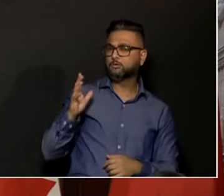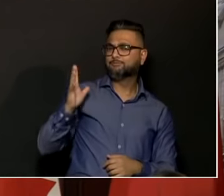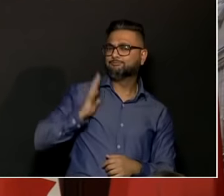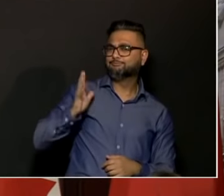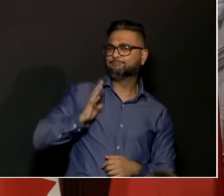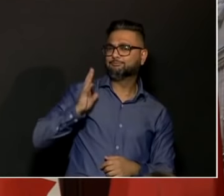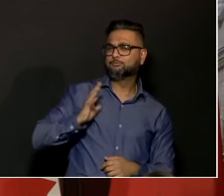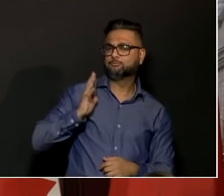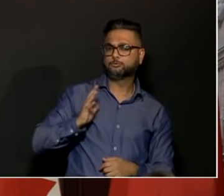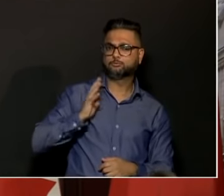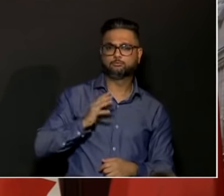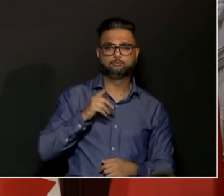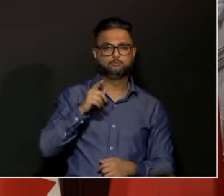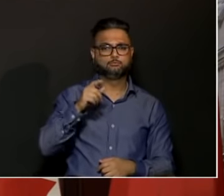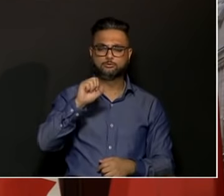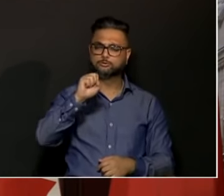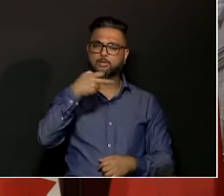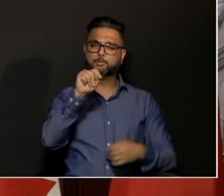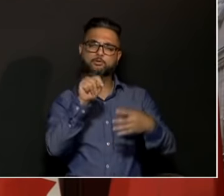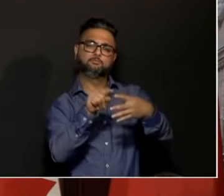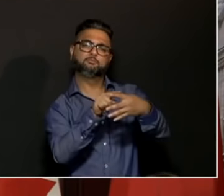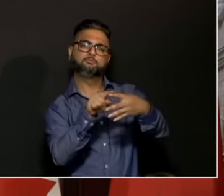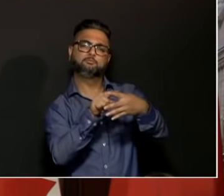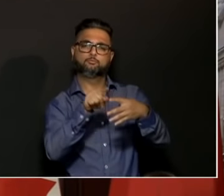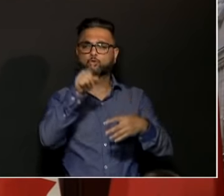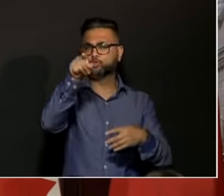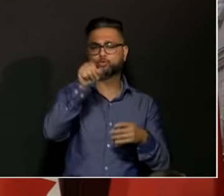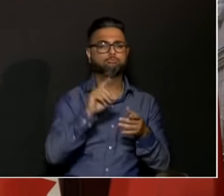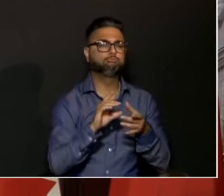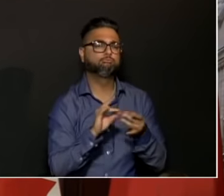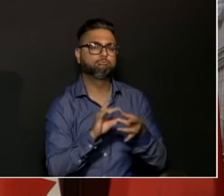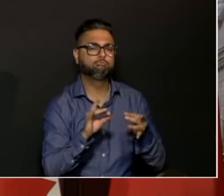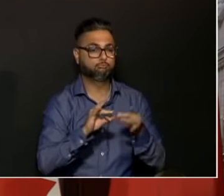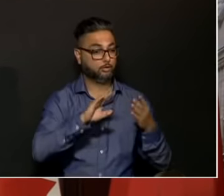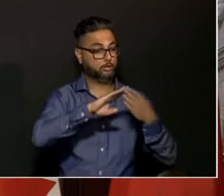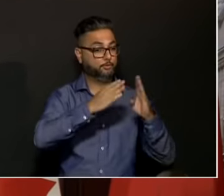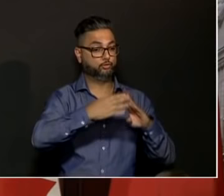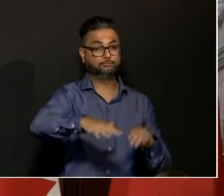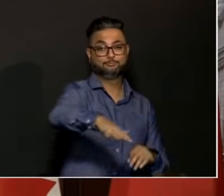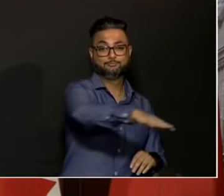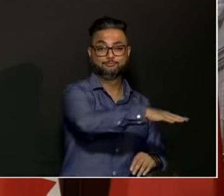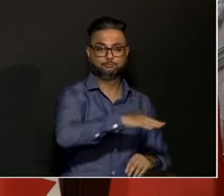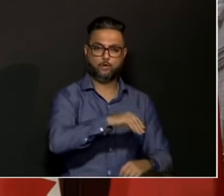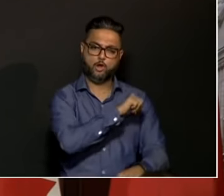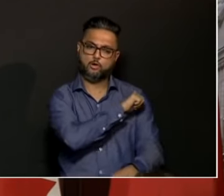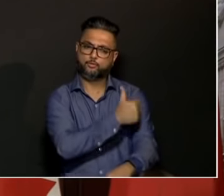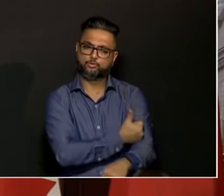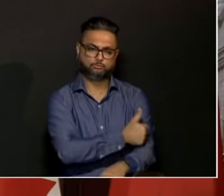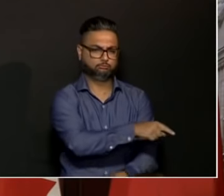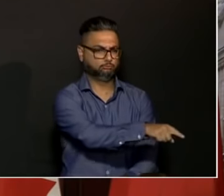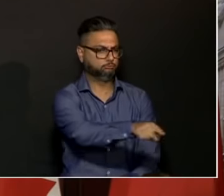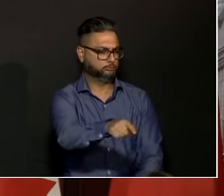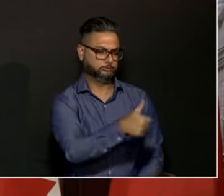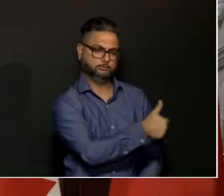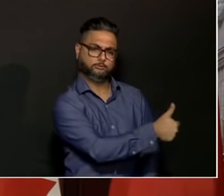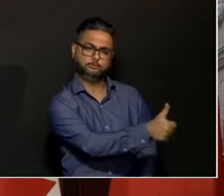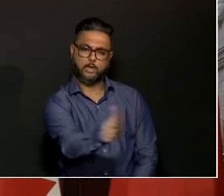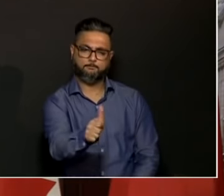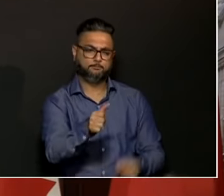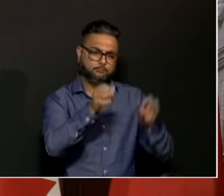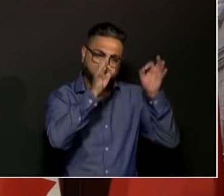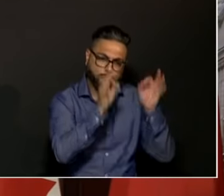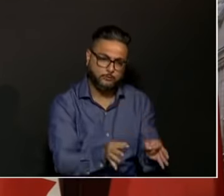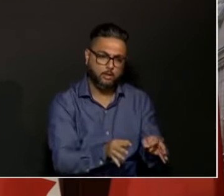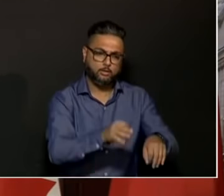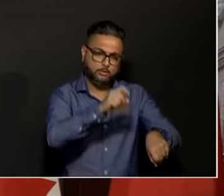month that the municipalities really had the say here, that they could go out and make these changes if they need to do